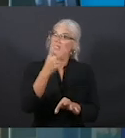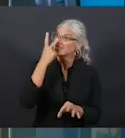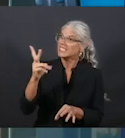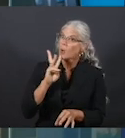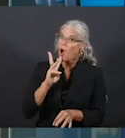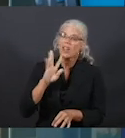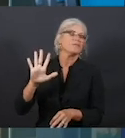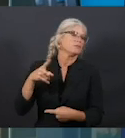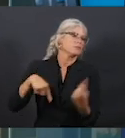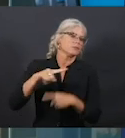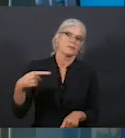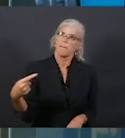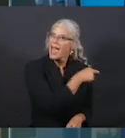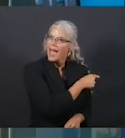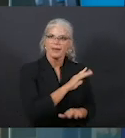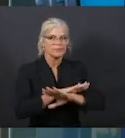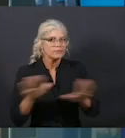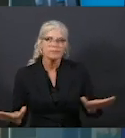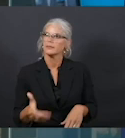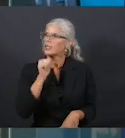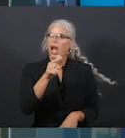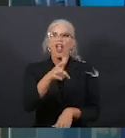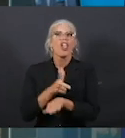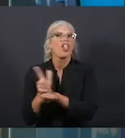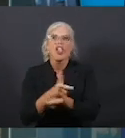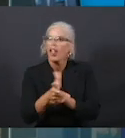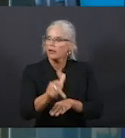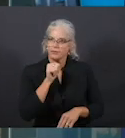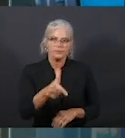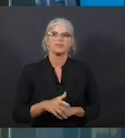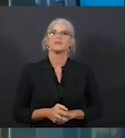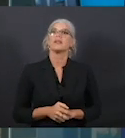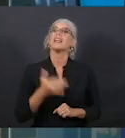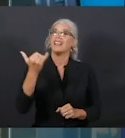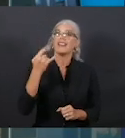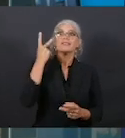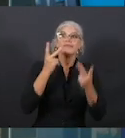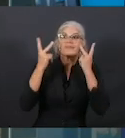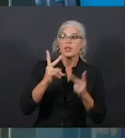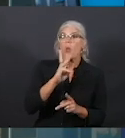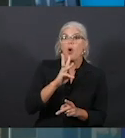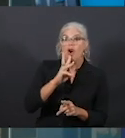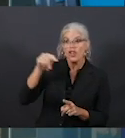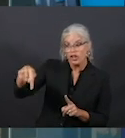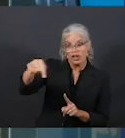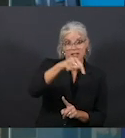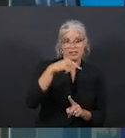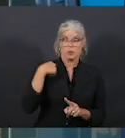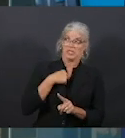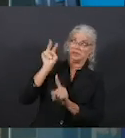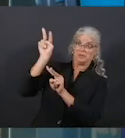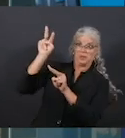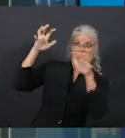warning is issued in your area. And based on the amount of water that we're expecting, there are going to